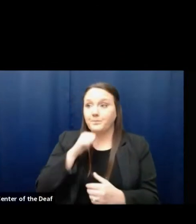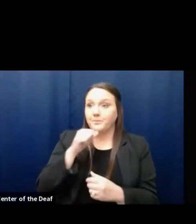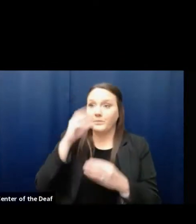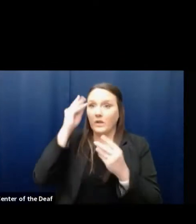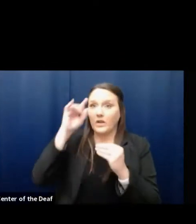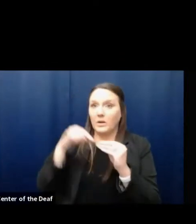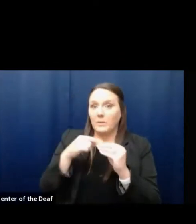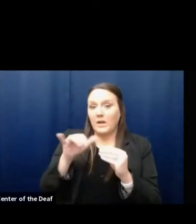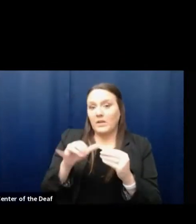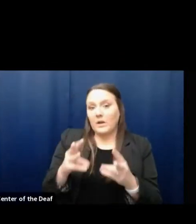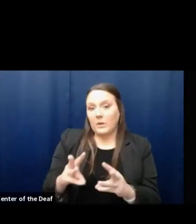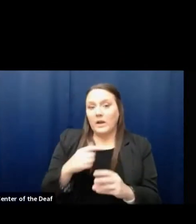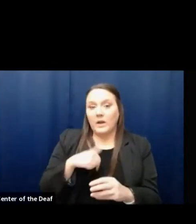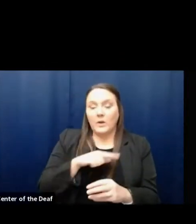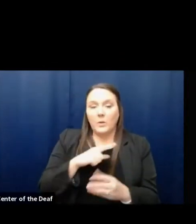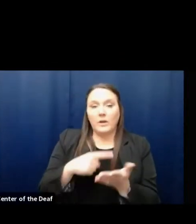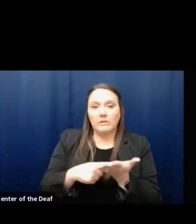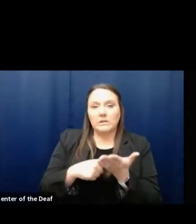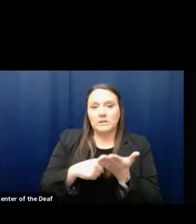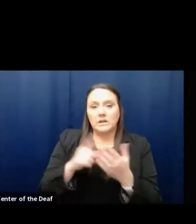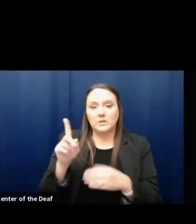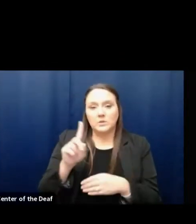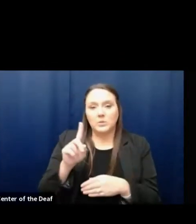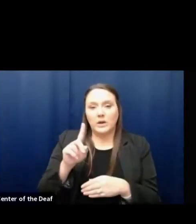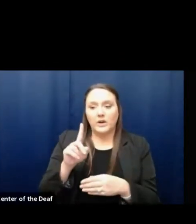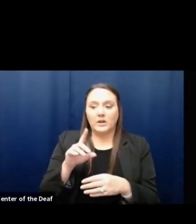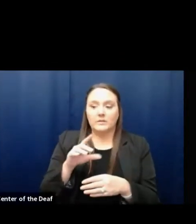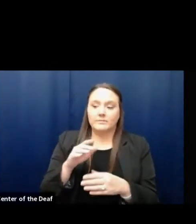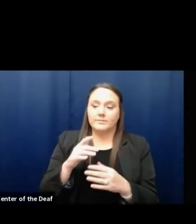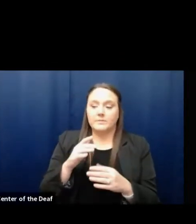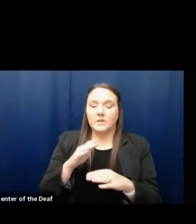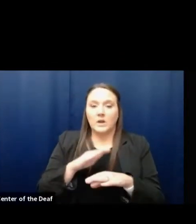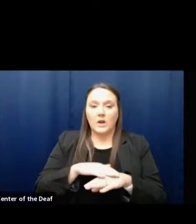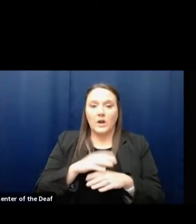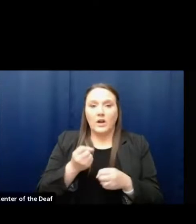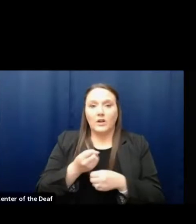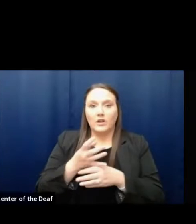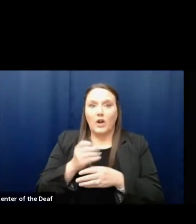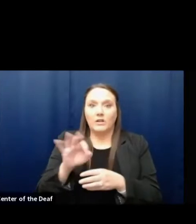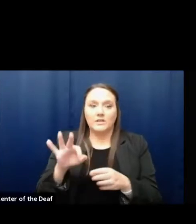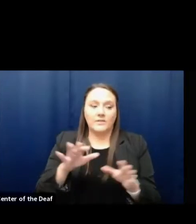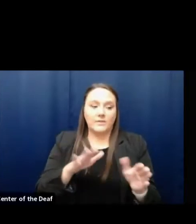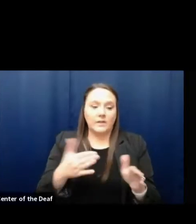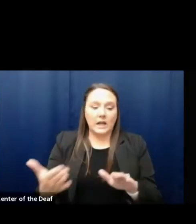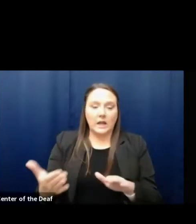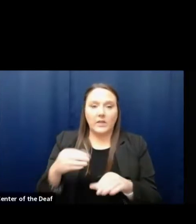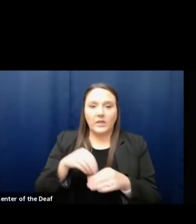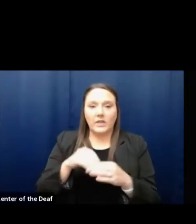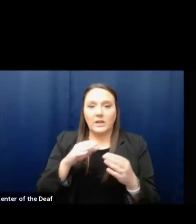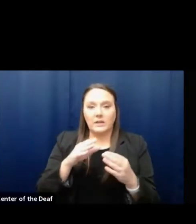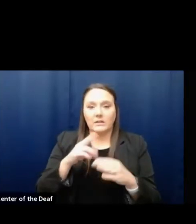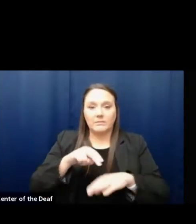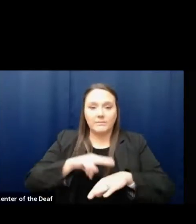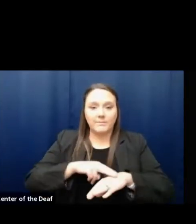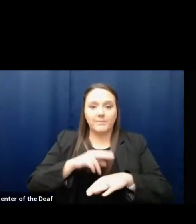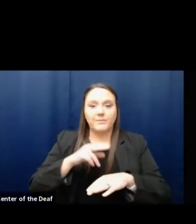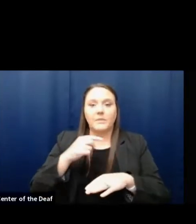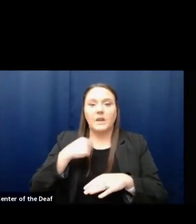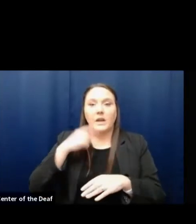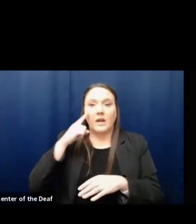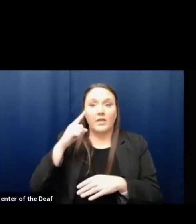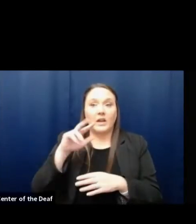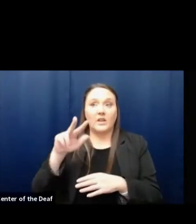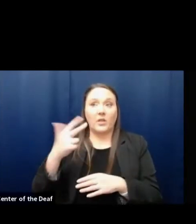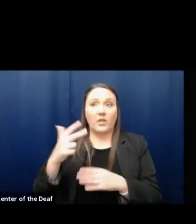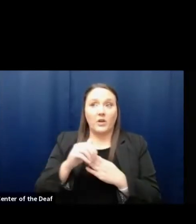talked a little bit about where it falls in cause of death in the nation and the community. It's, I believe, 3rd leading cause